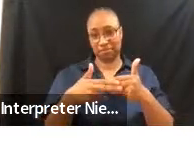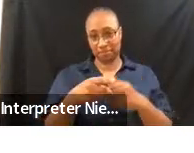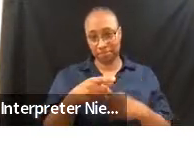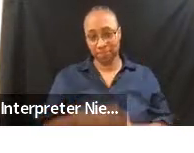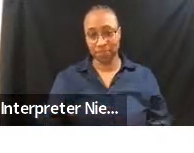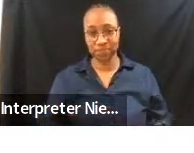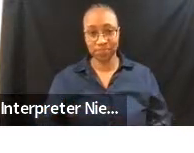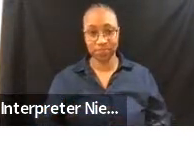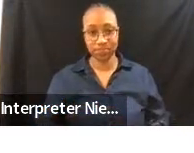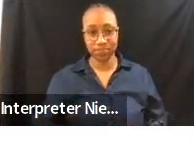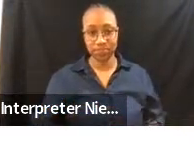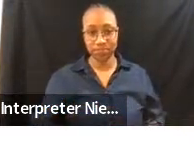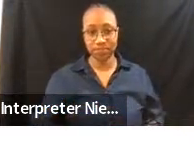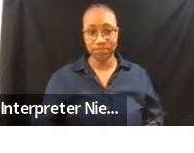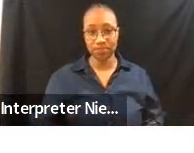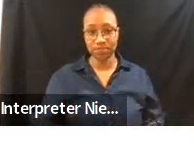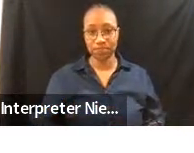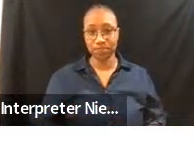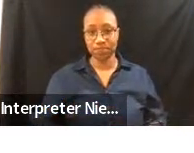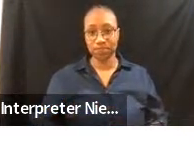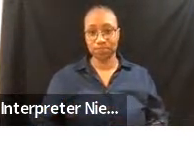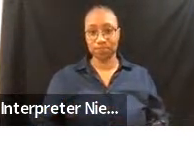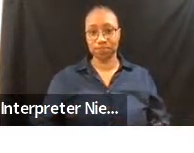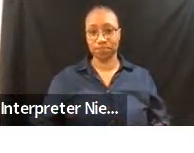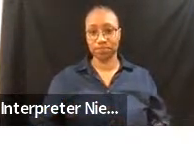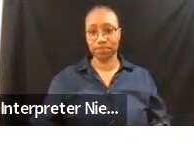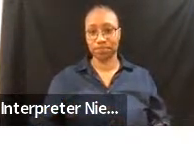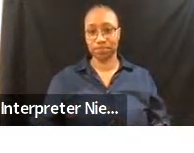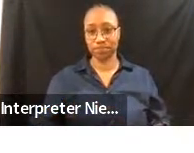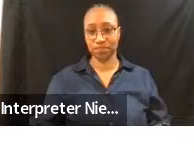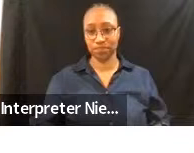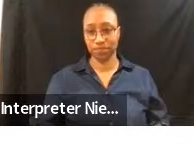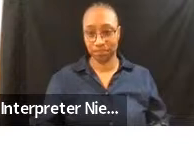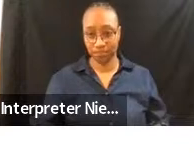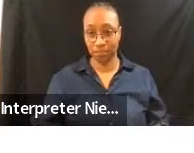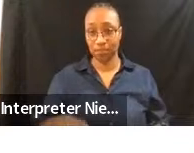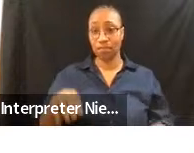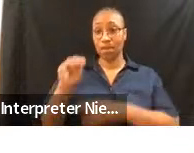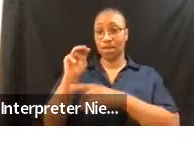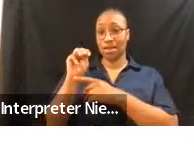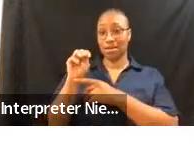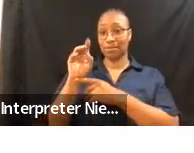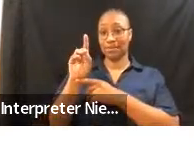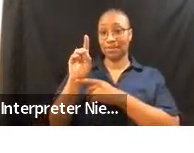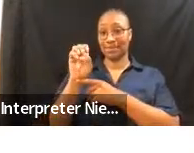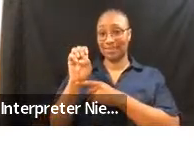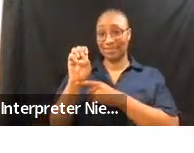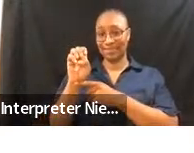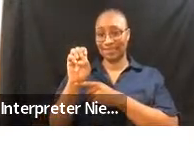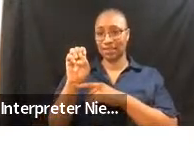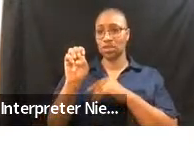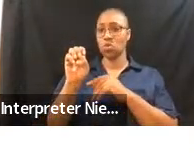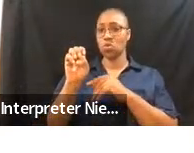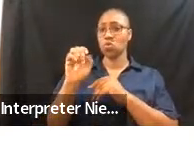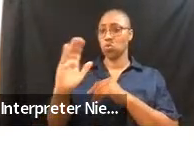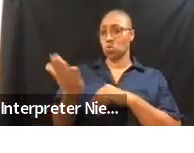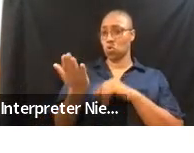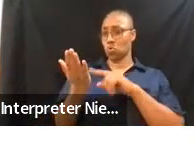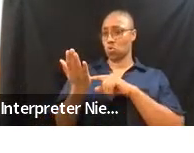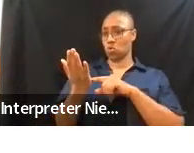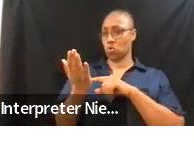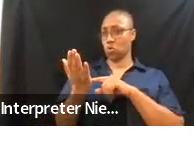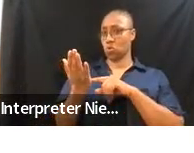Now, the standard for medical diagnostic equipment does not include personal devices, such as blood